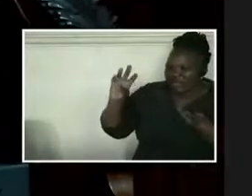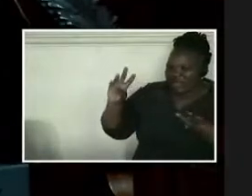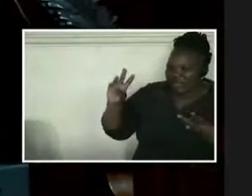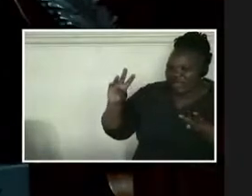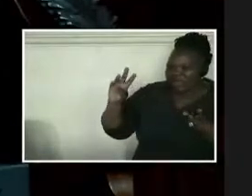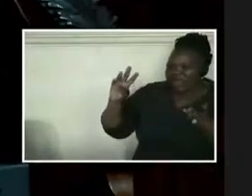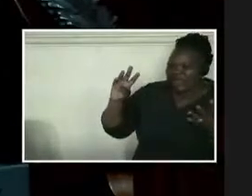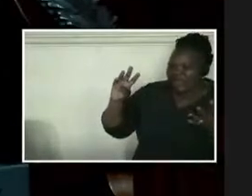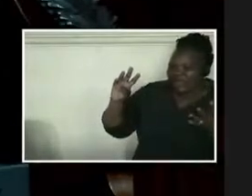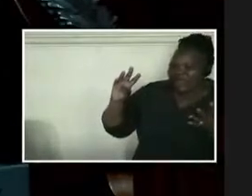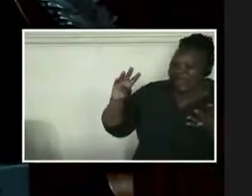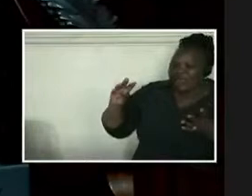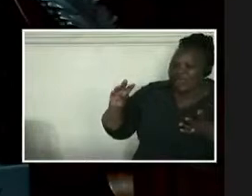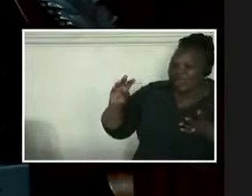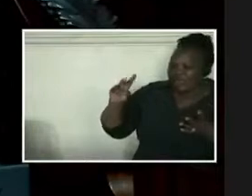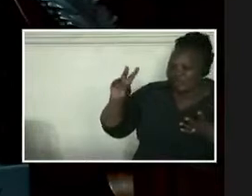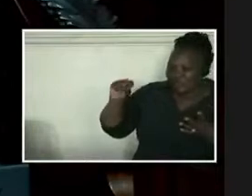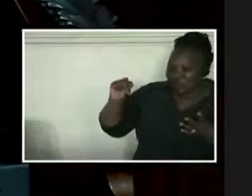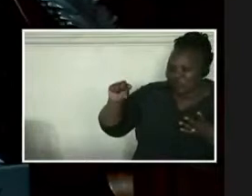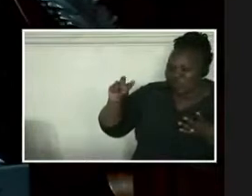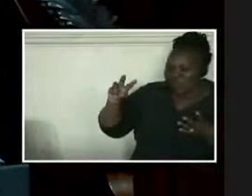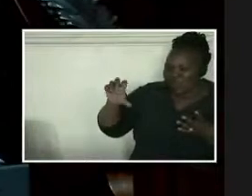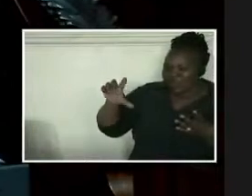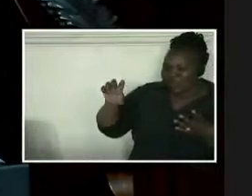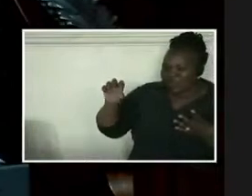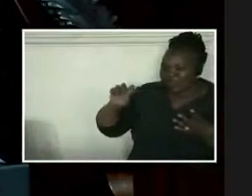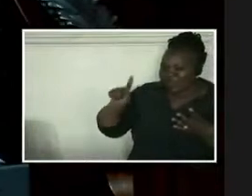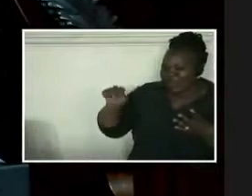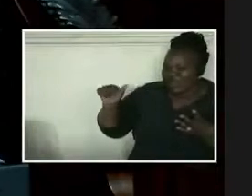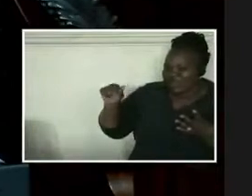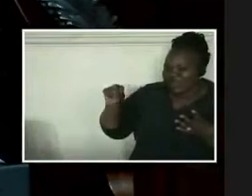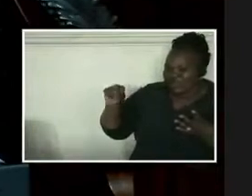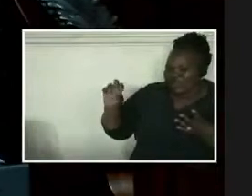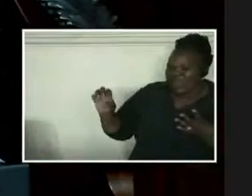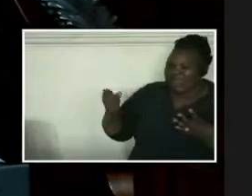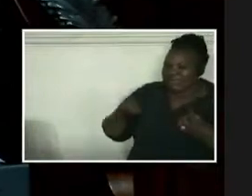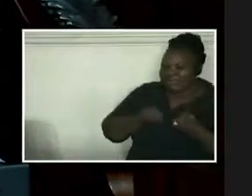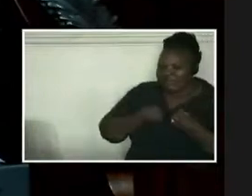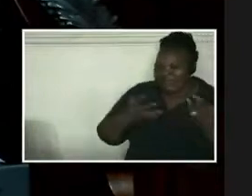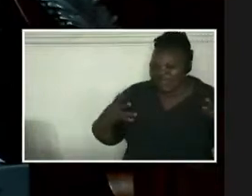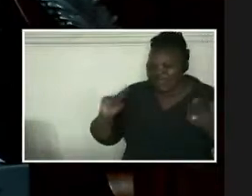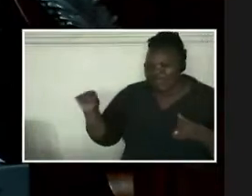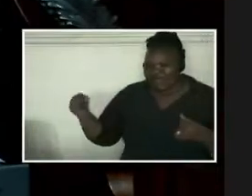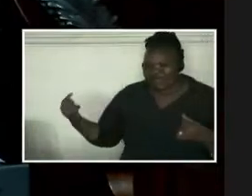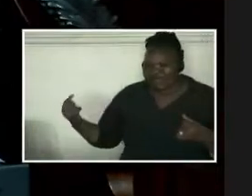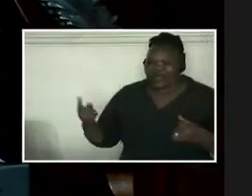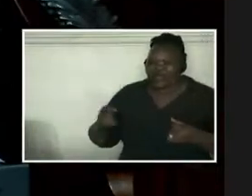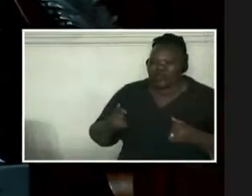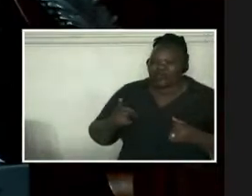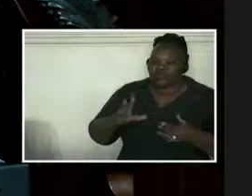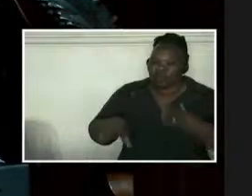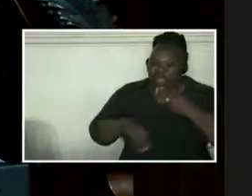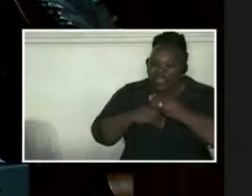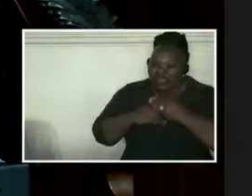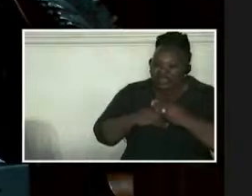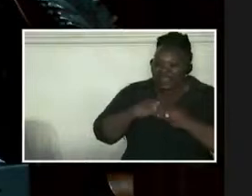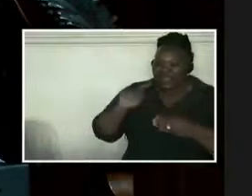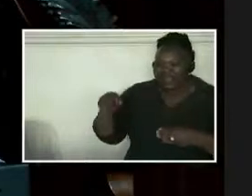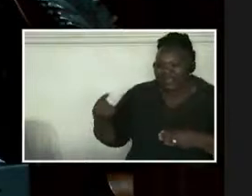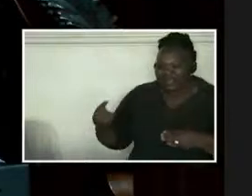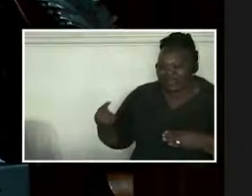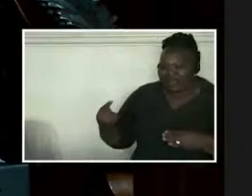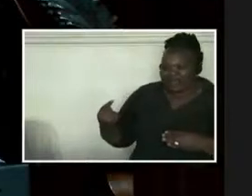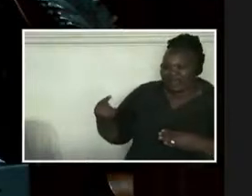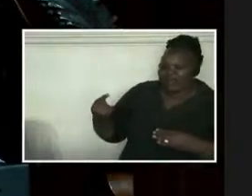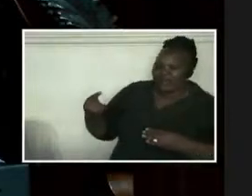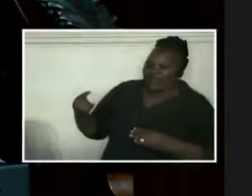hospitals is long from the beginning of 2023 onwards we will be adding another or a